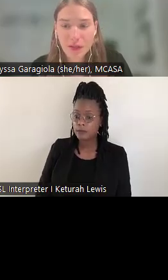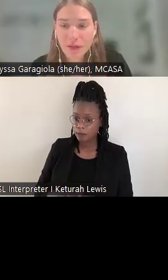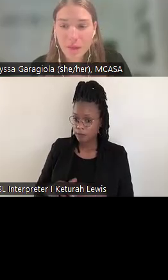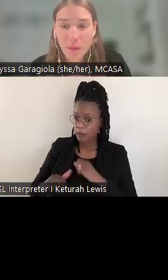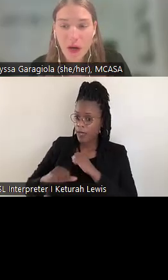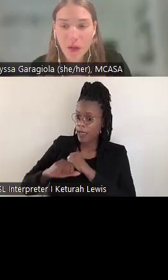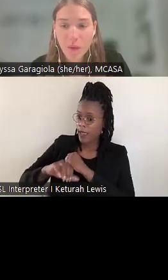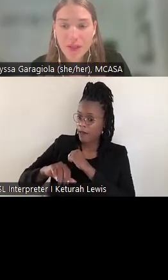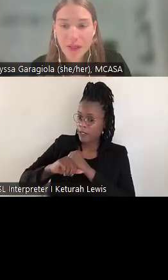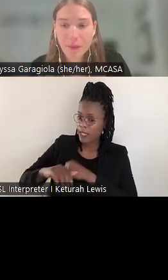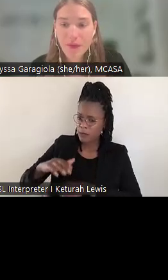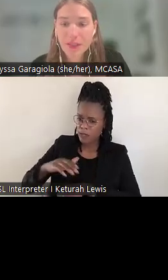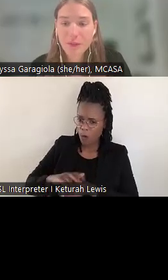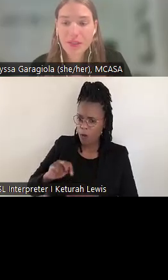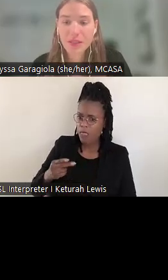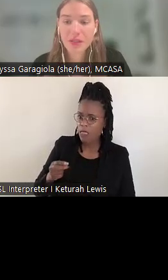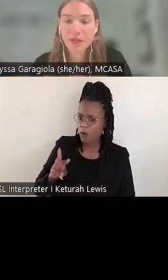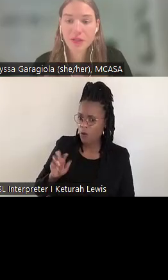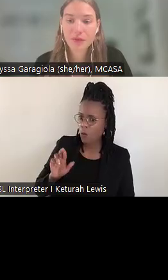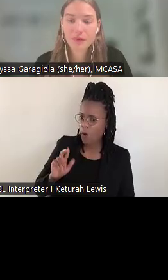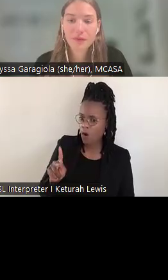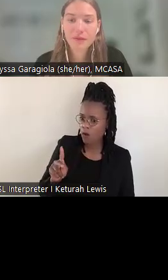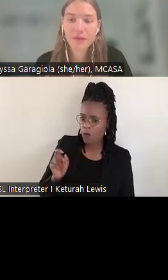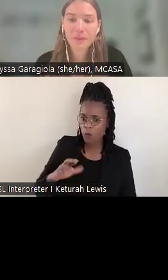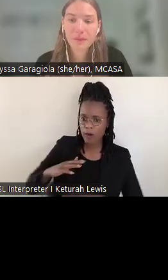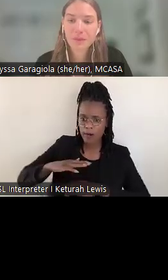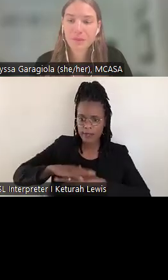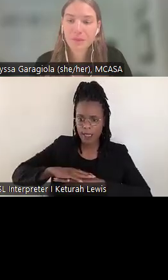advertisements on the walk or table that speaks to the issue.